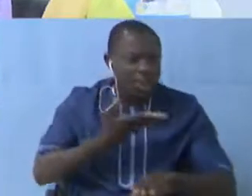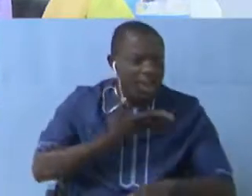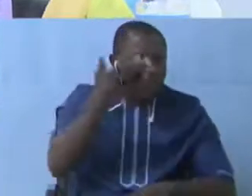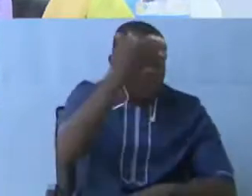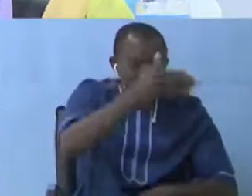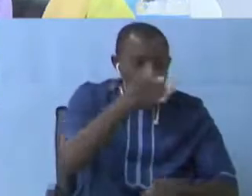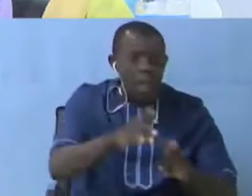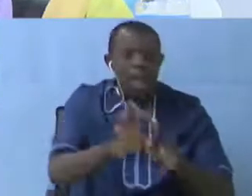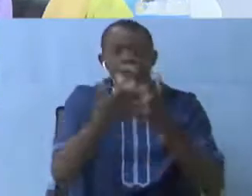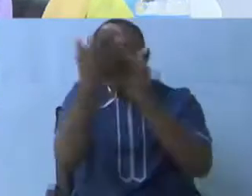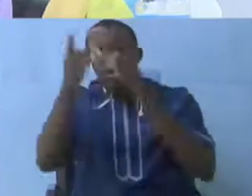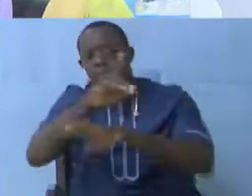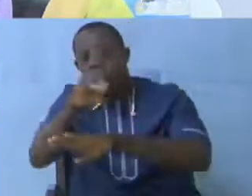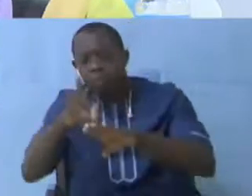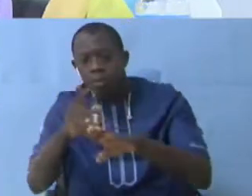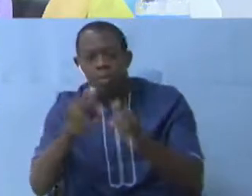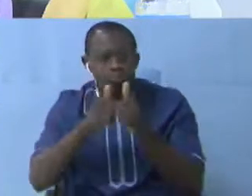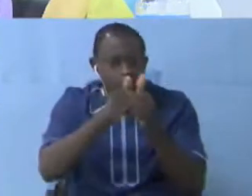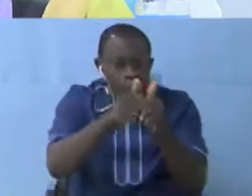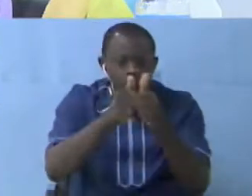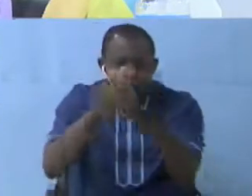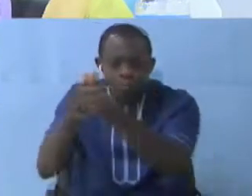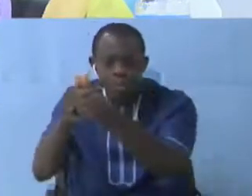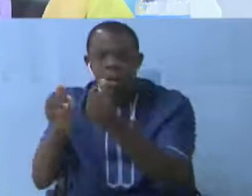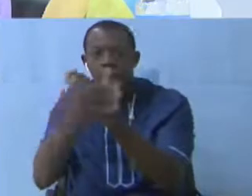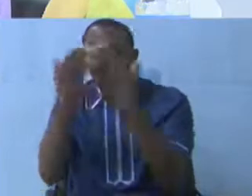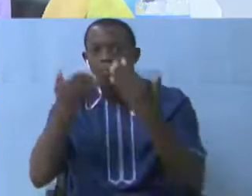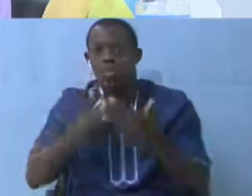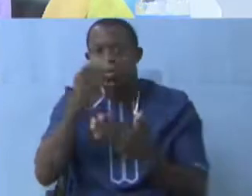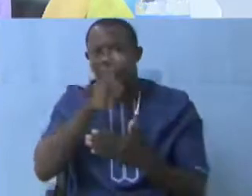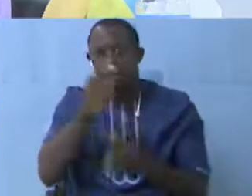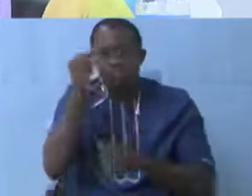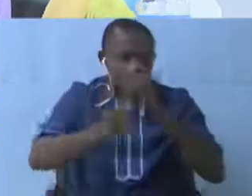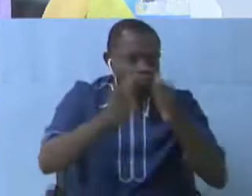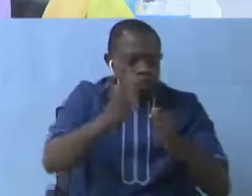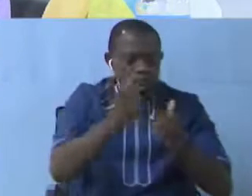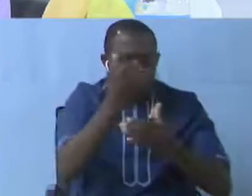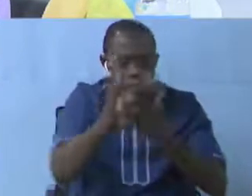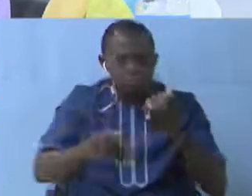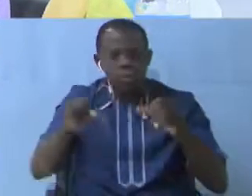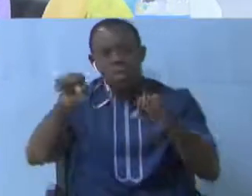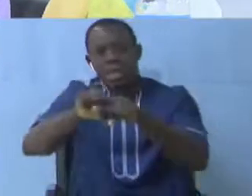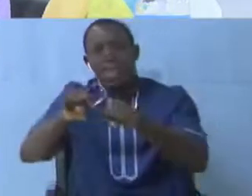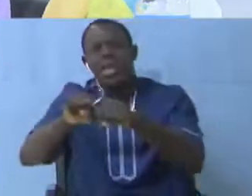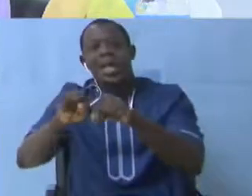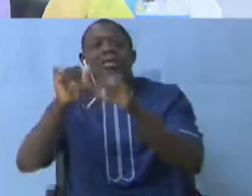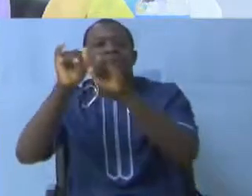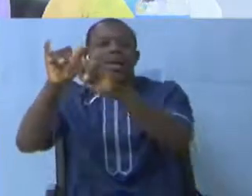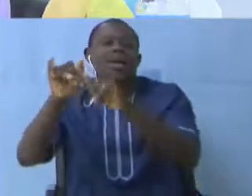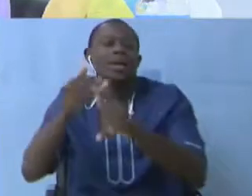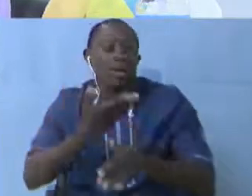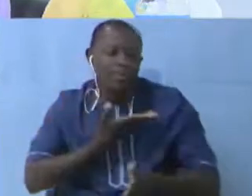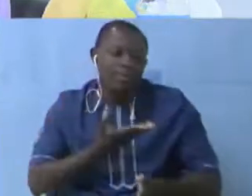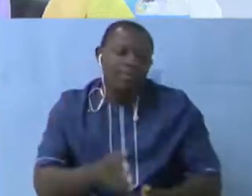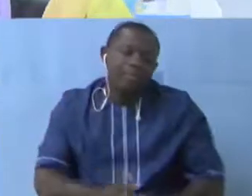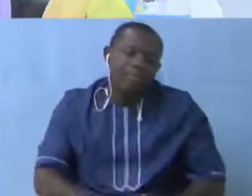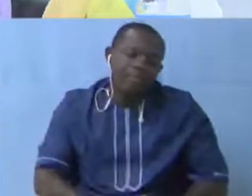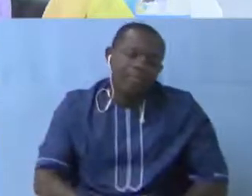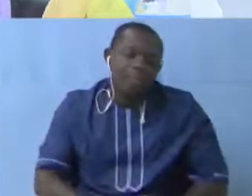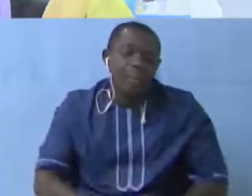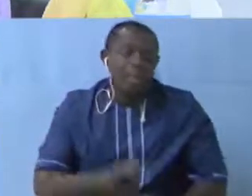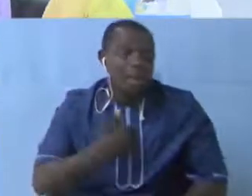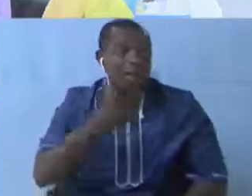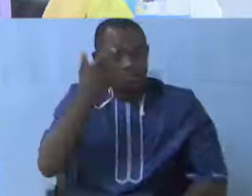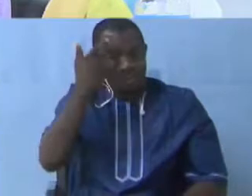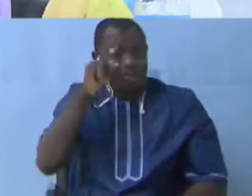and a lot of them run to Senegal. ñu leen a rëbb ci nightclubs yi ñu bëri tax daal di daw dem Sénégal. Yeah, I think